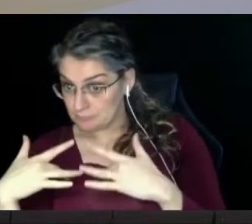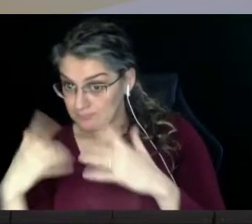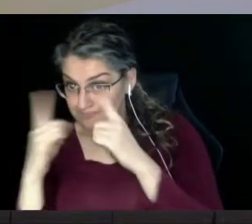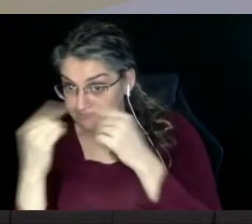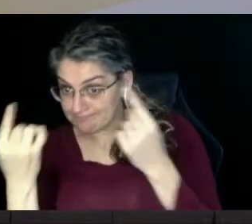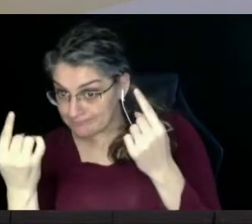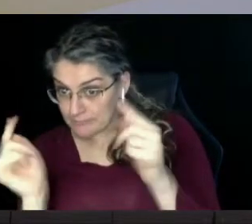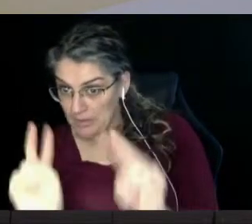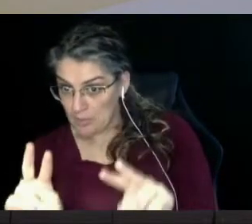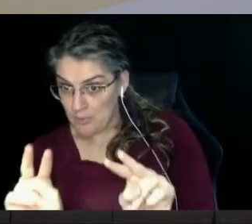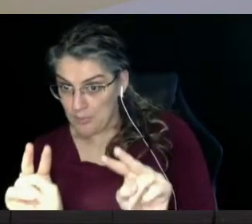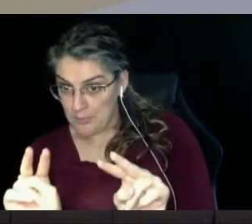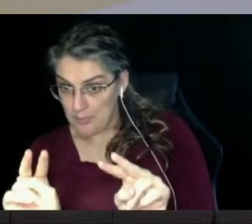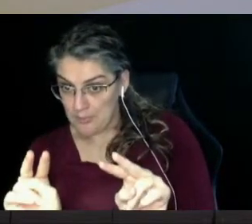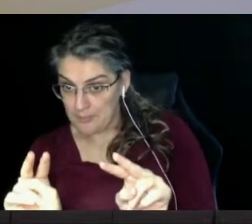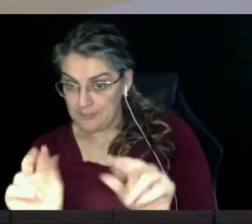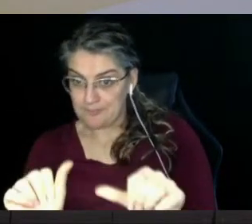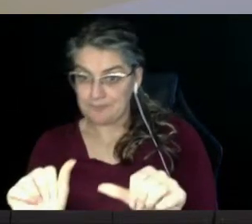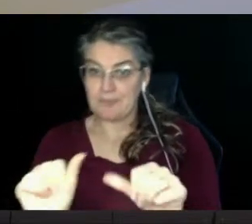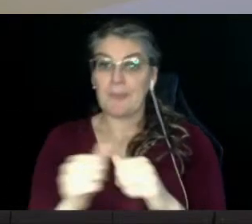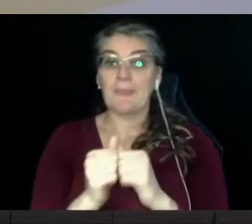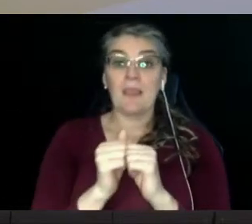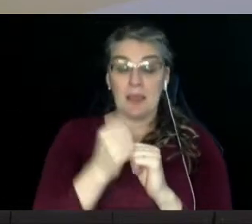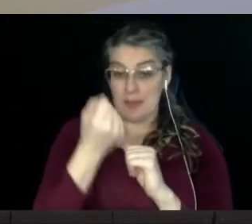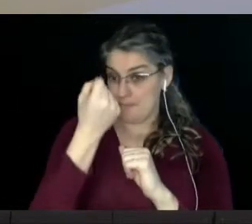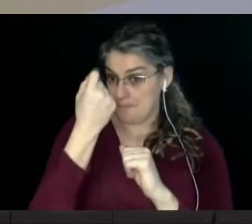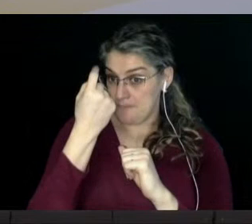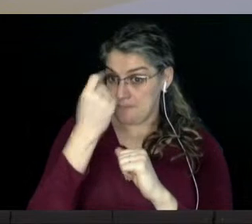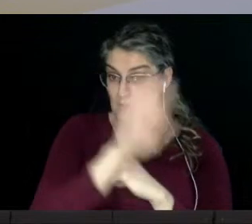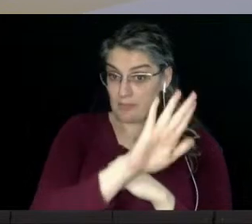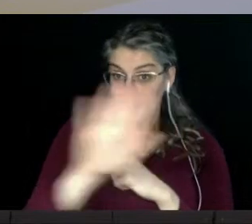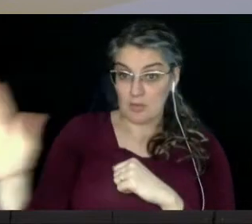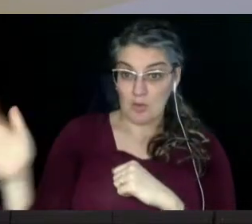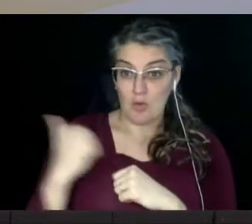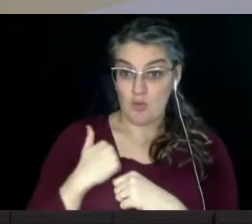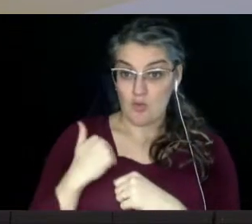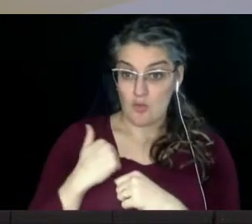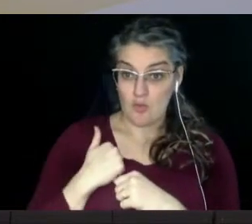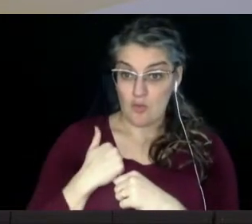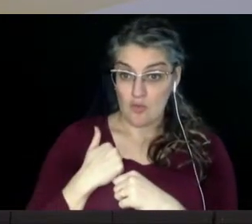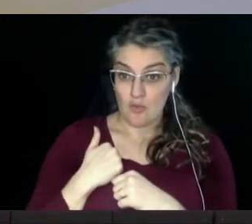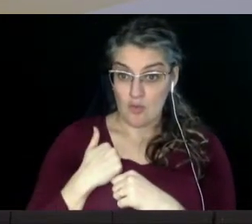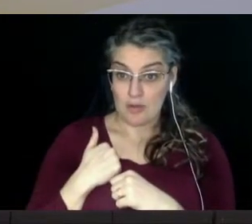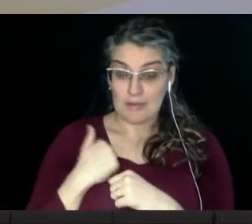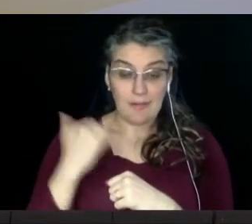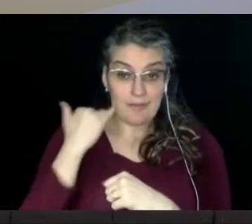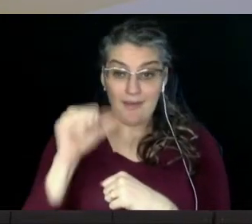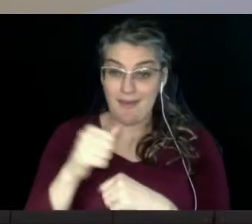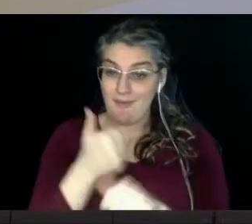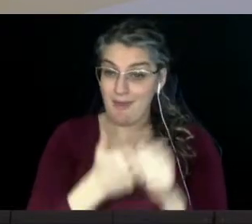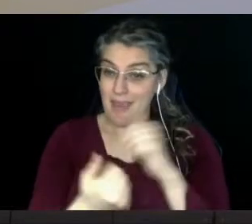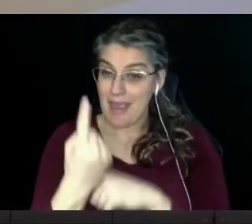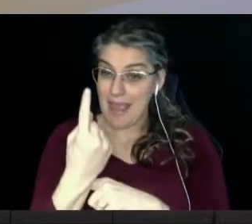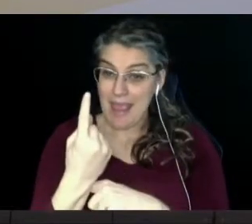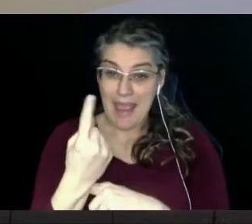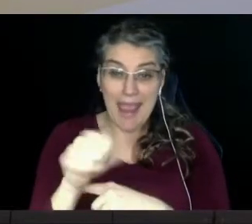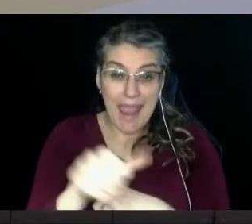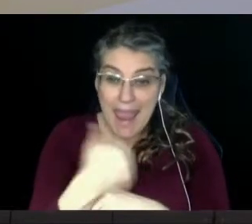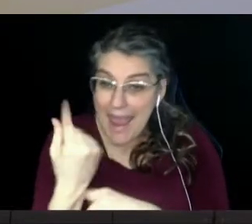to report all vaccine-related adverse events, including serious reactions, to Health Canada.